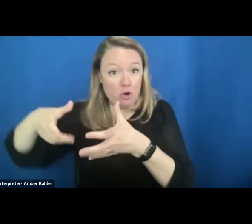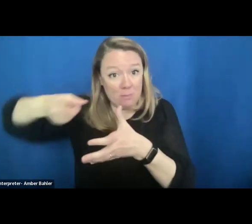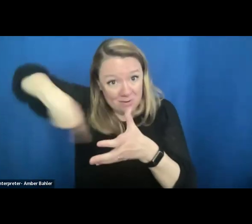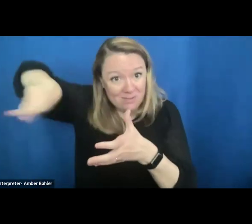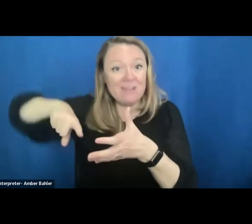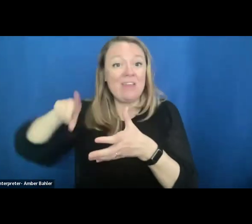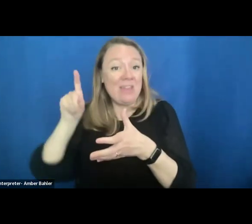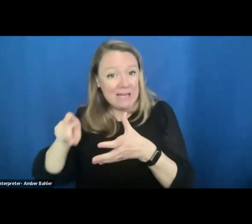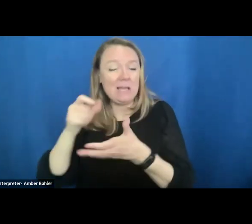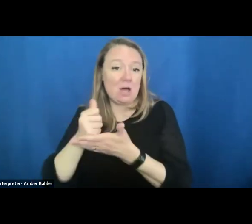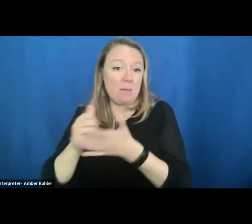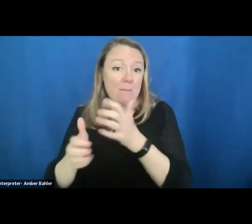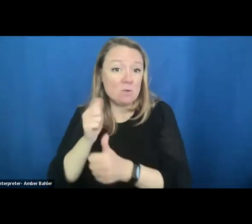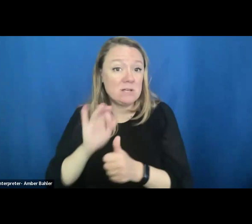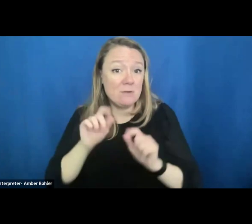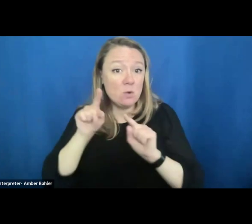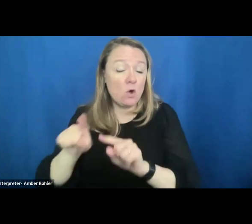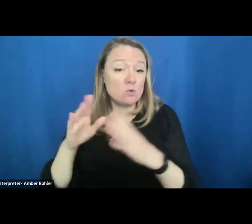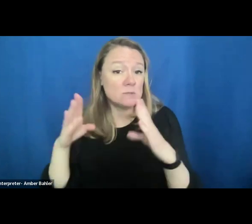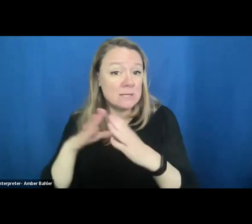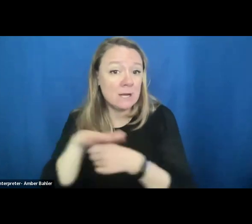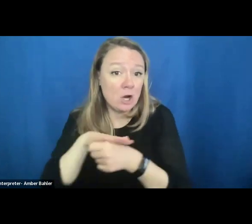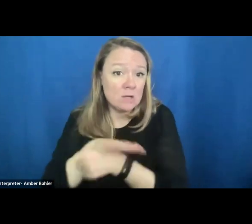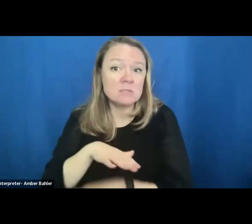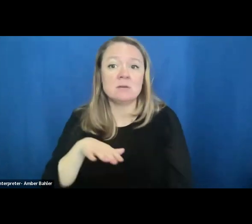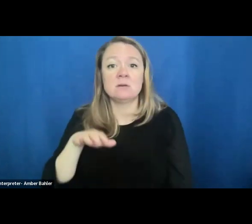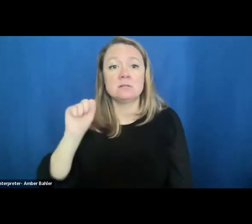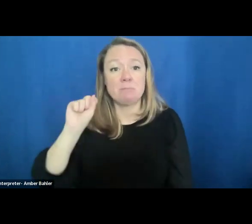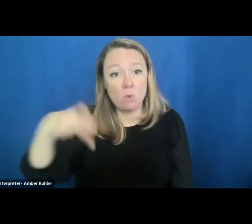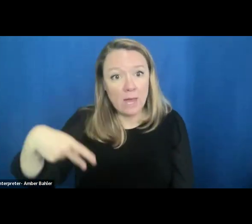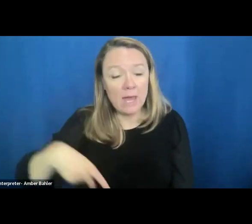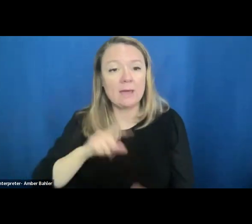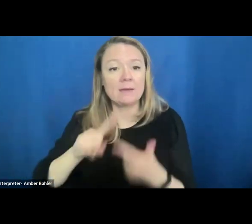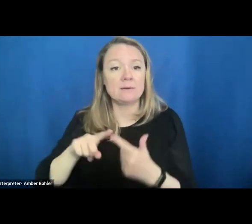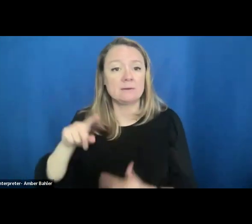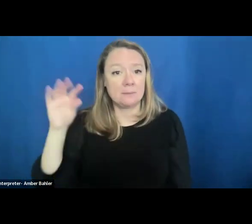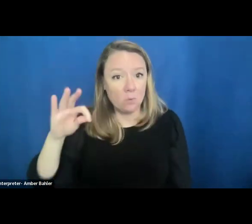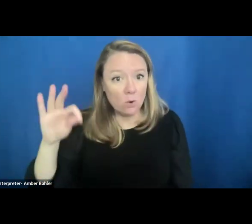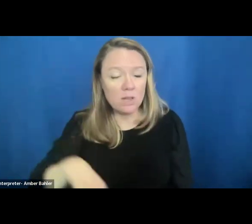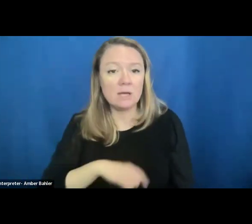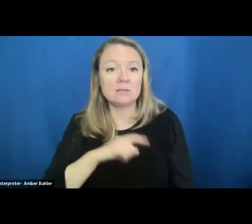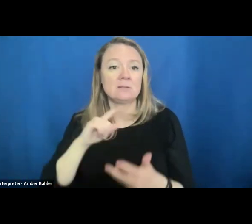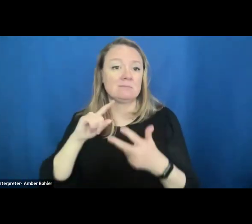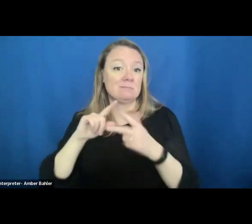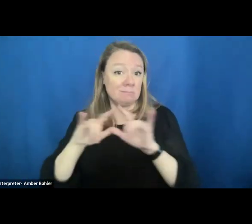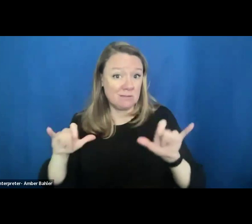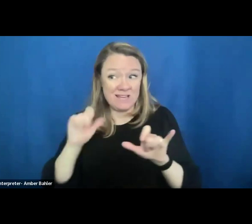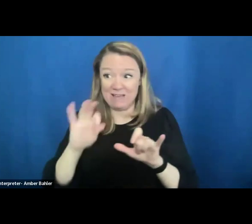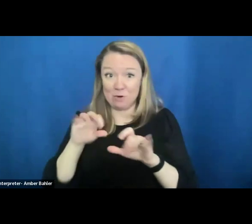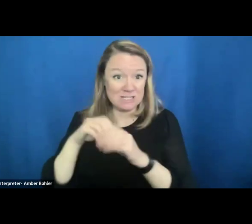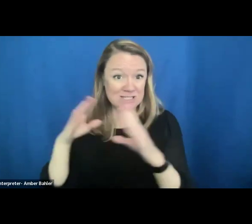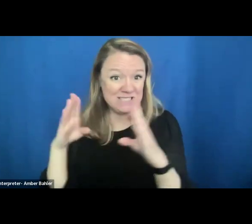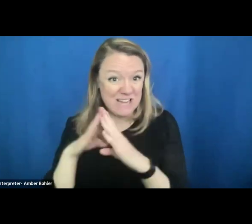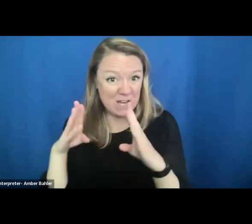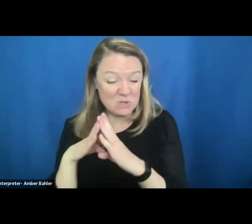Seattle, Spokane, and you're in the downtown metro portion and sector of those cities, you'll know